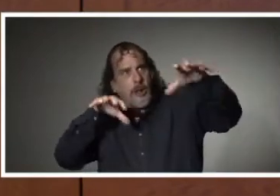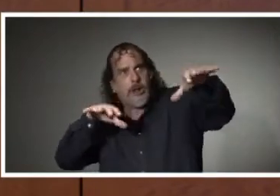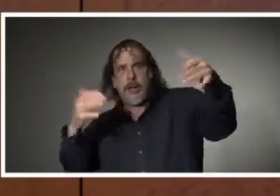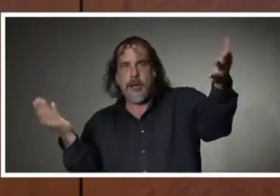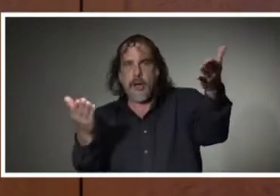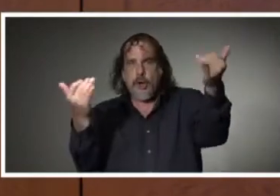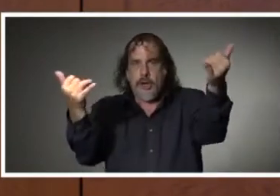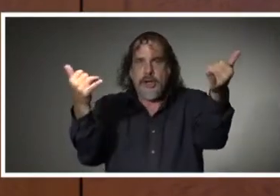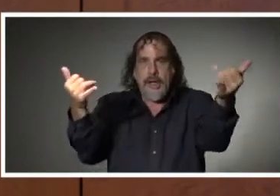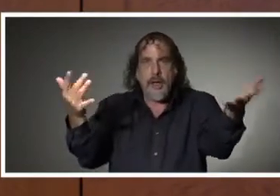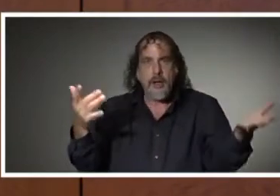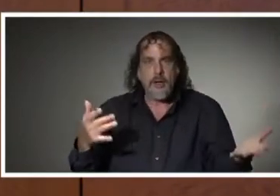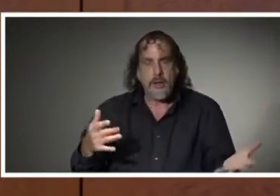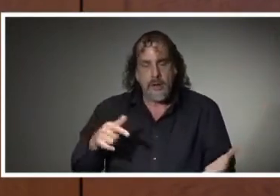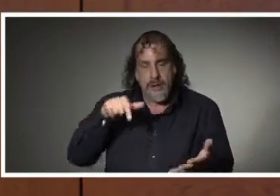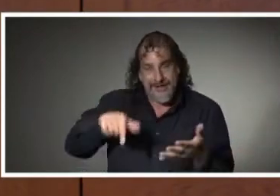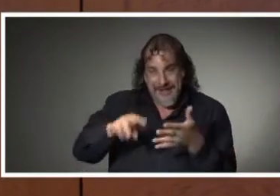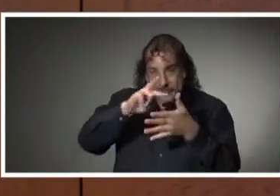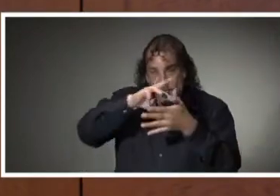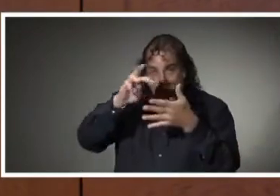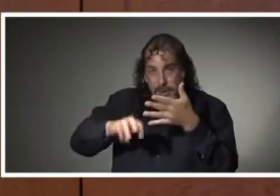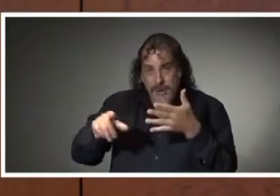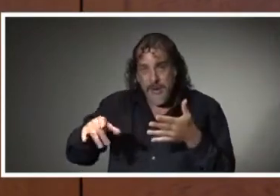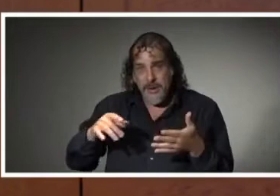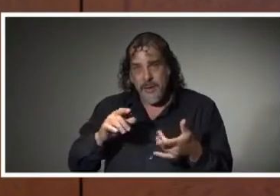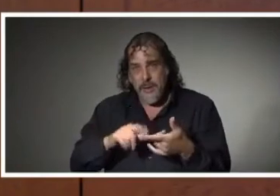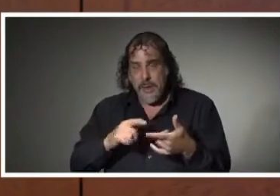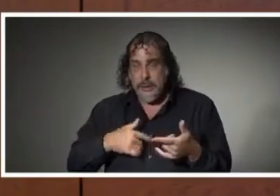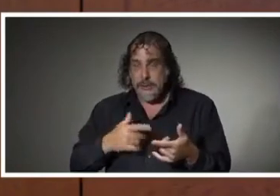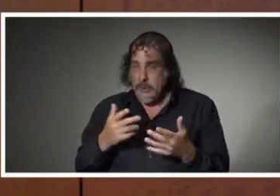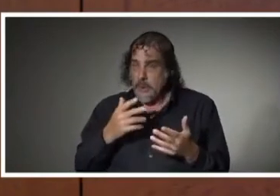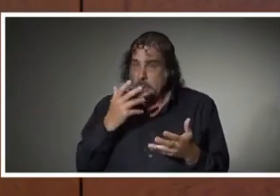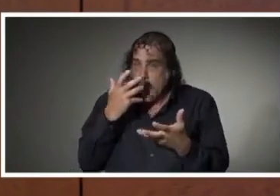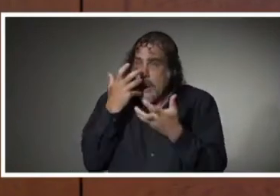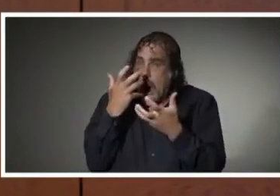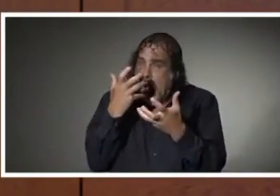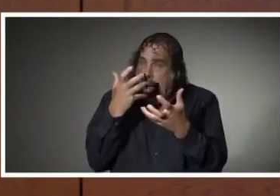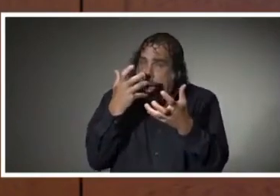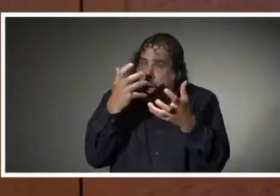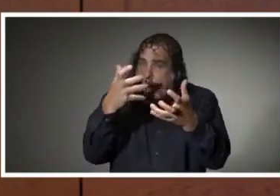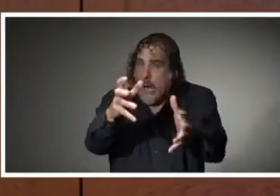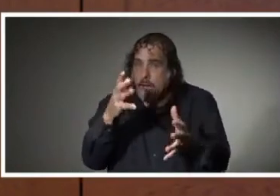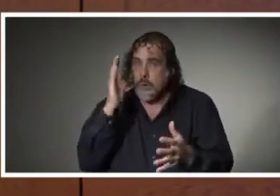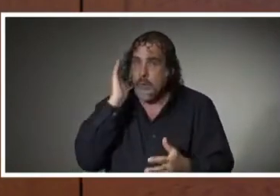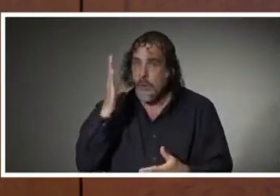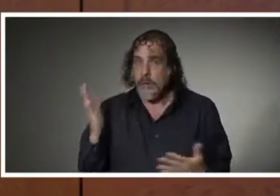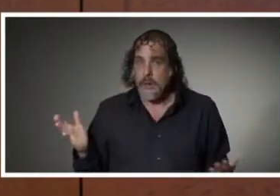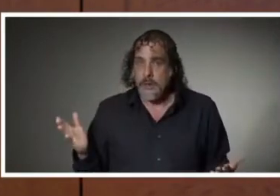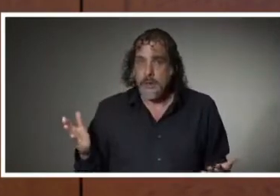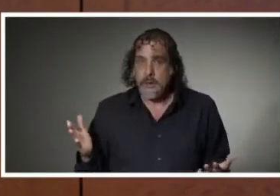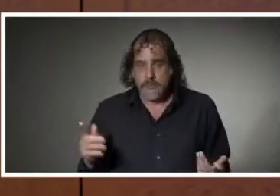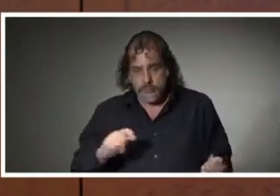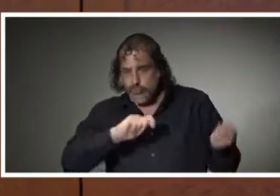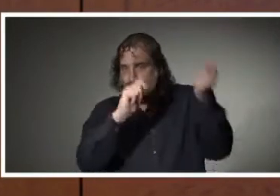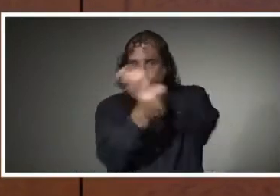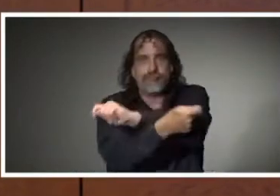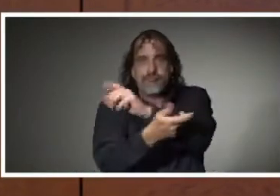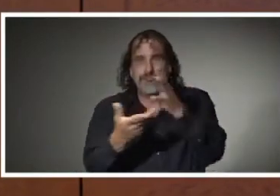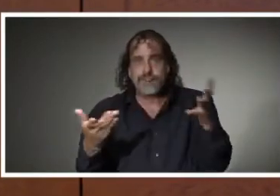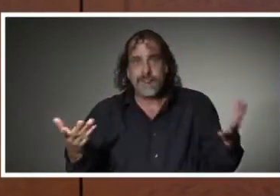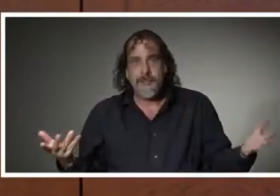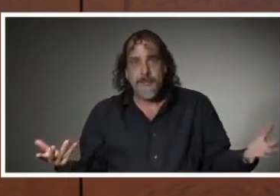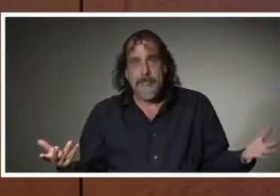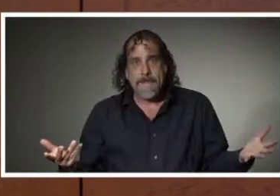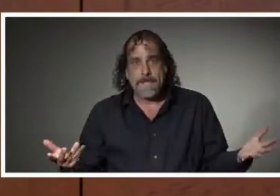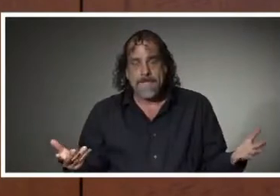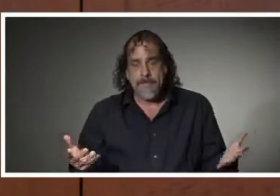this weekend, we're gonna hit some very high heat stress conditions. So if you've got